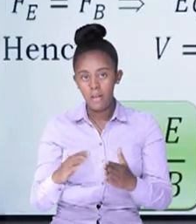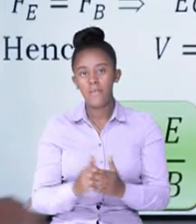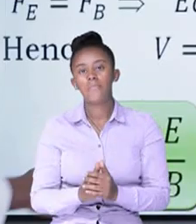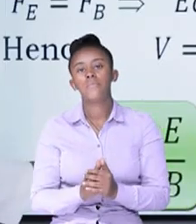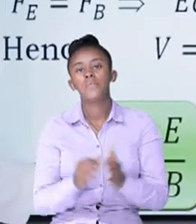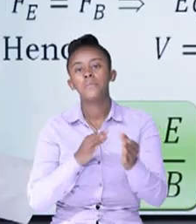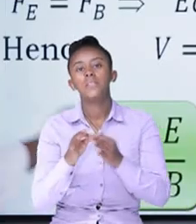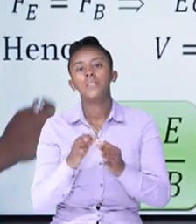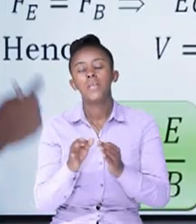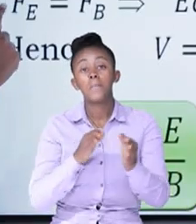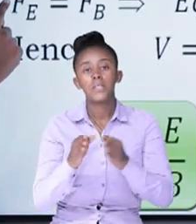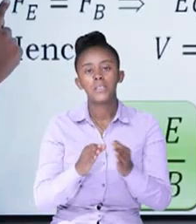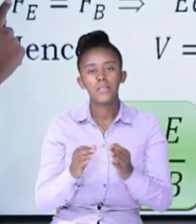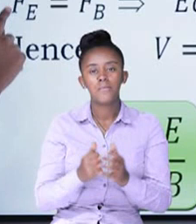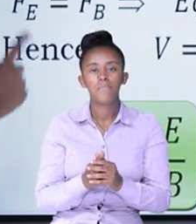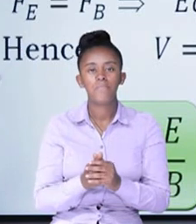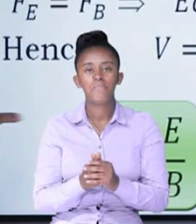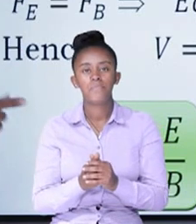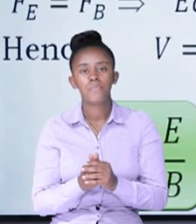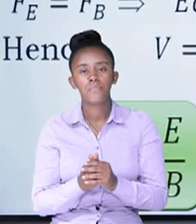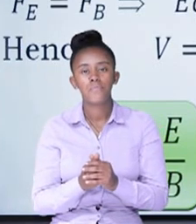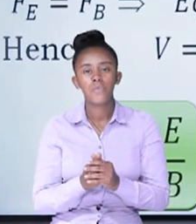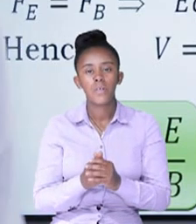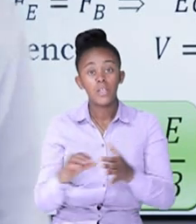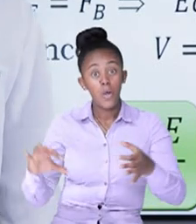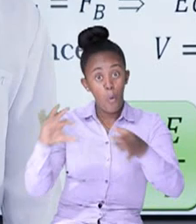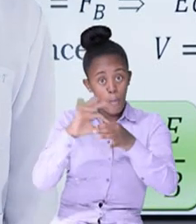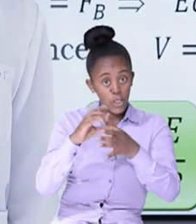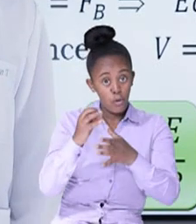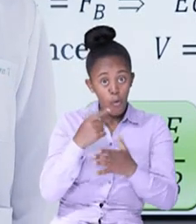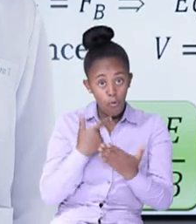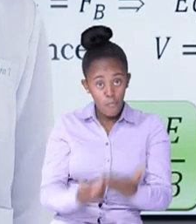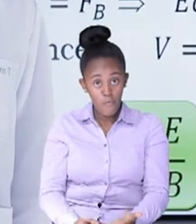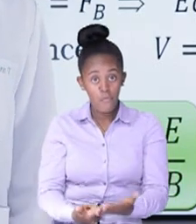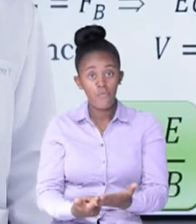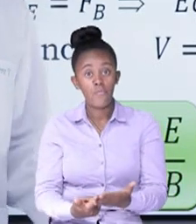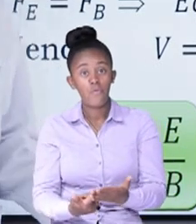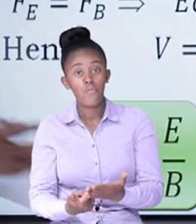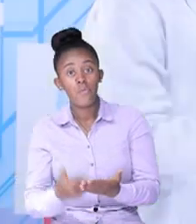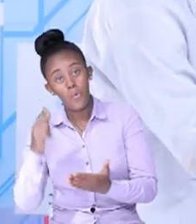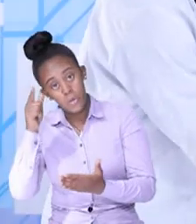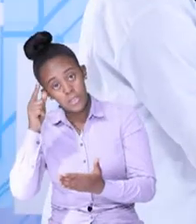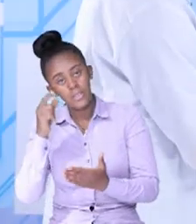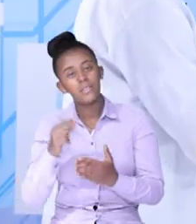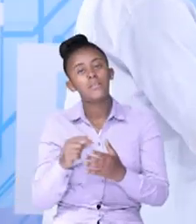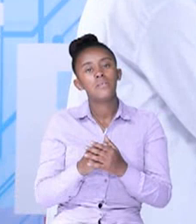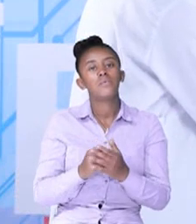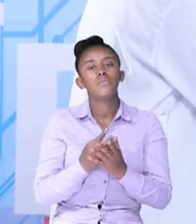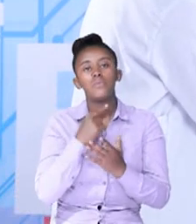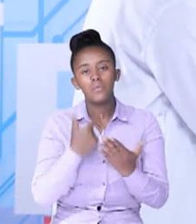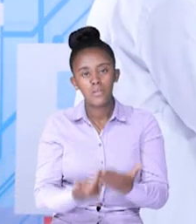find an expression like this. Actually, the combination of these two forces is known as Lorentz Force. But in this case, let's try to see